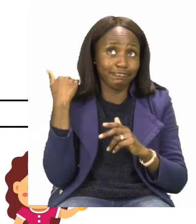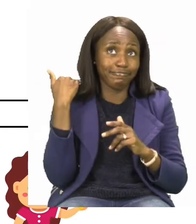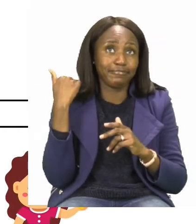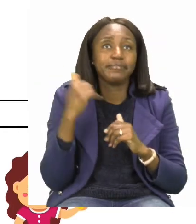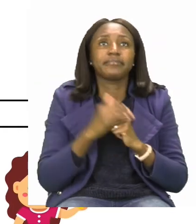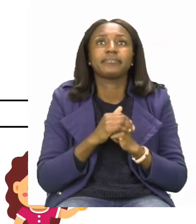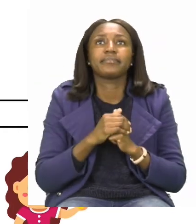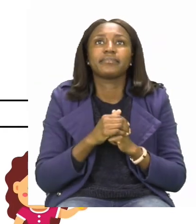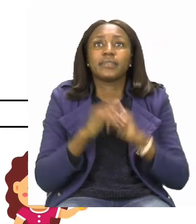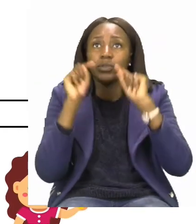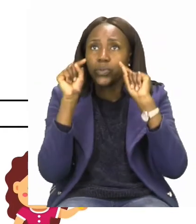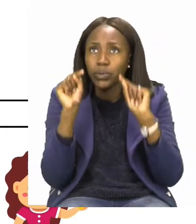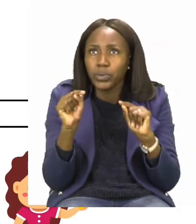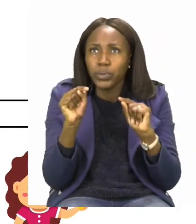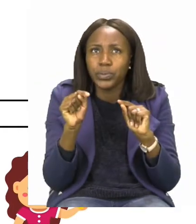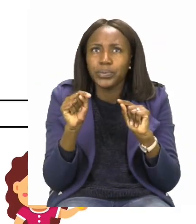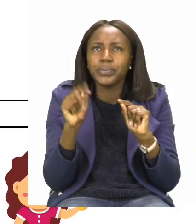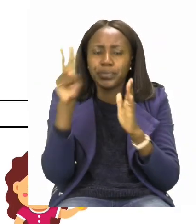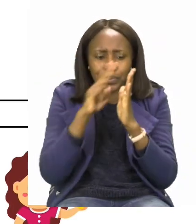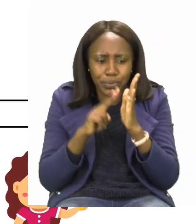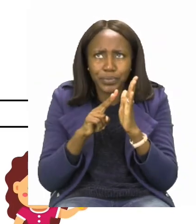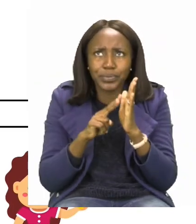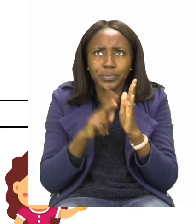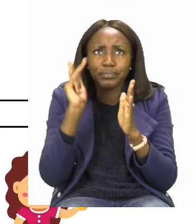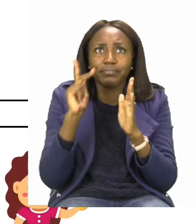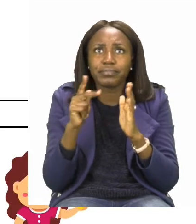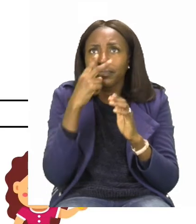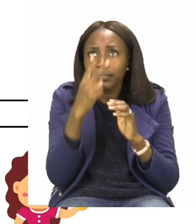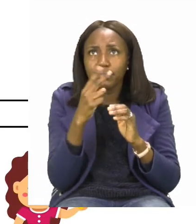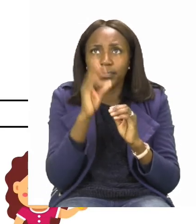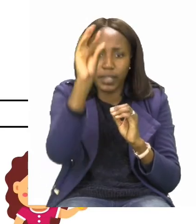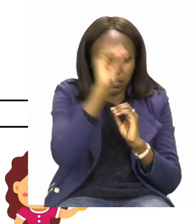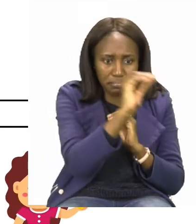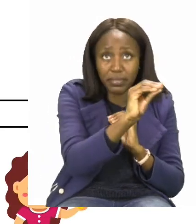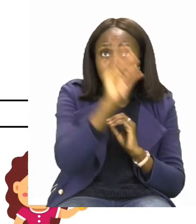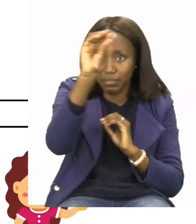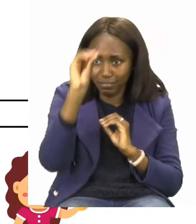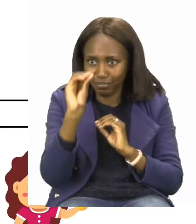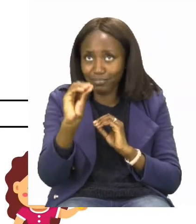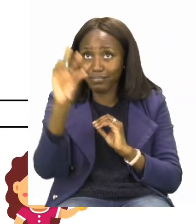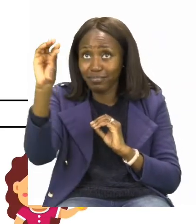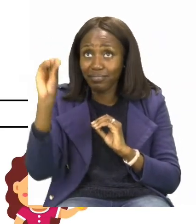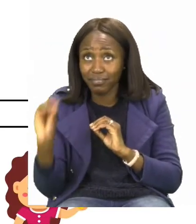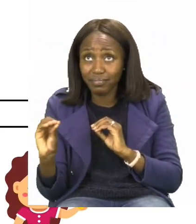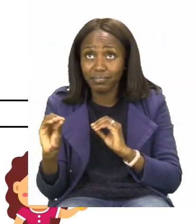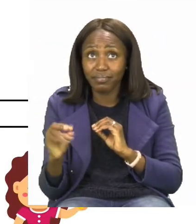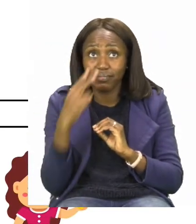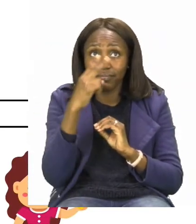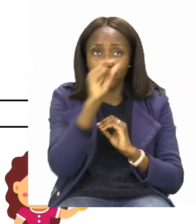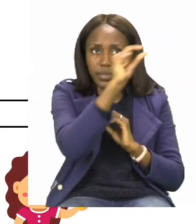It's going to be your job to read them again and then to place the correct past tense verb with its